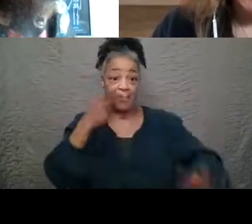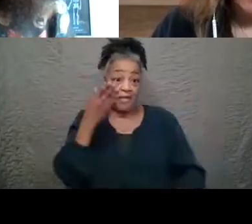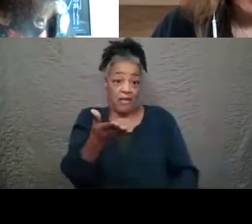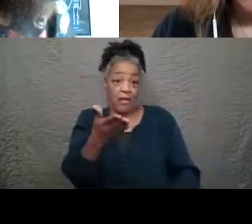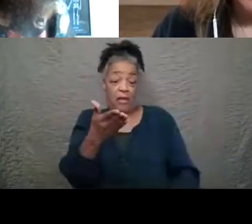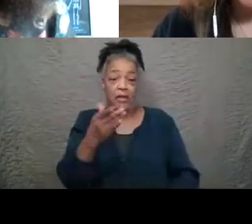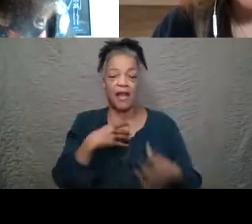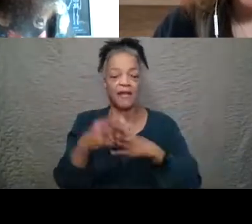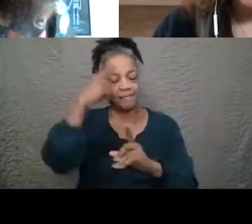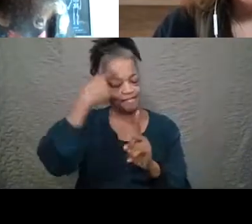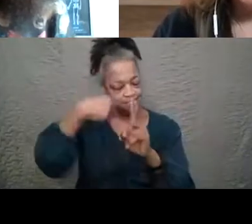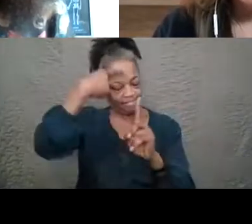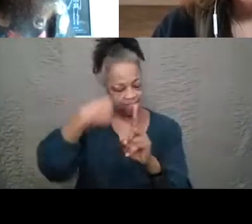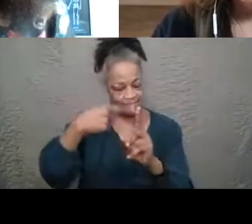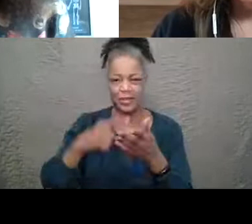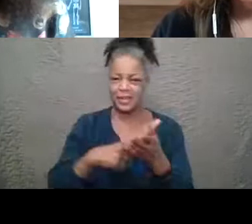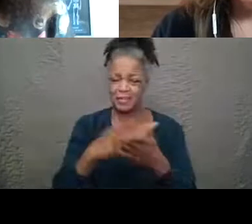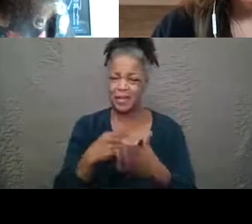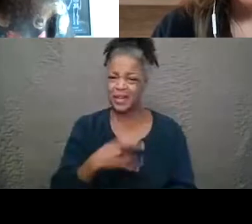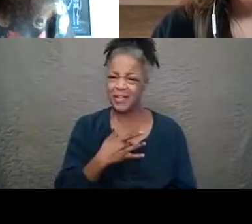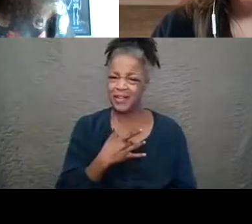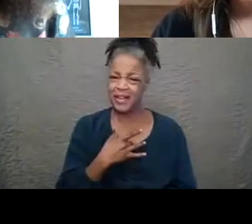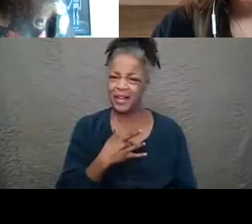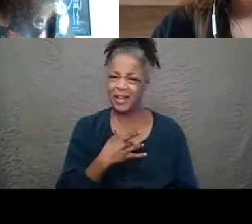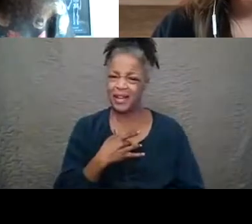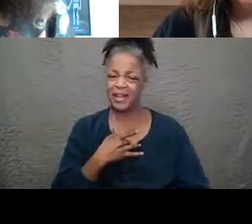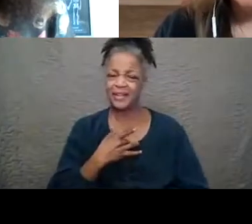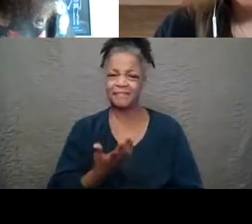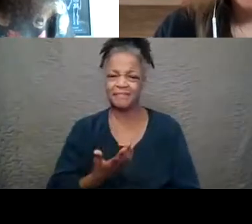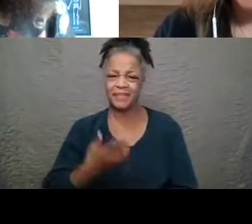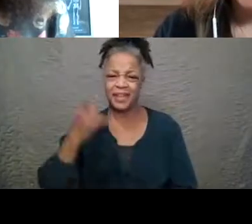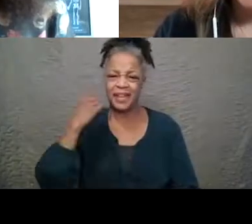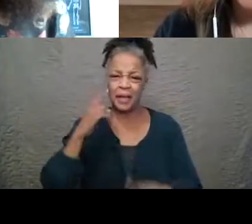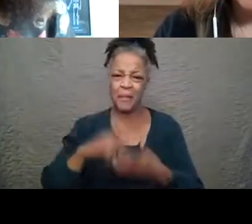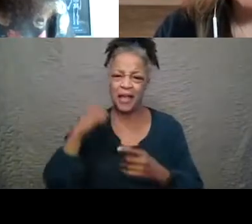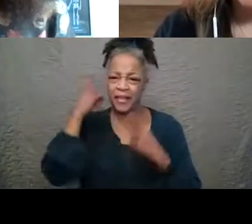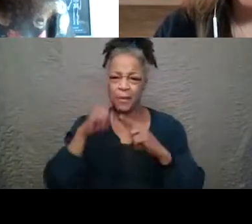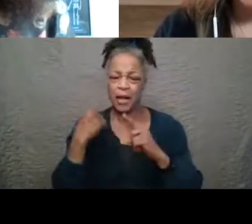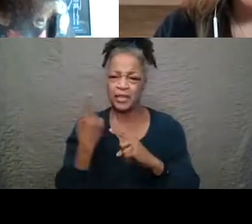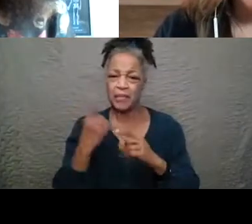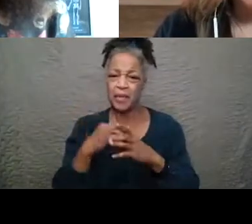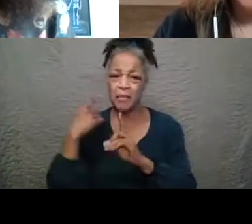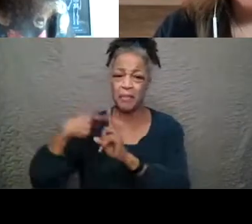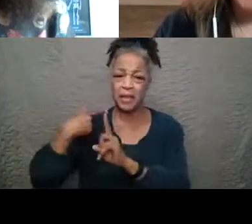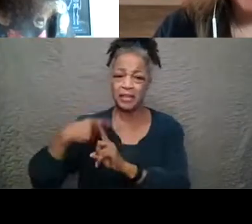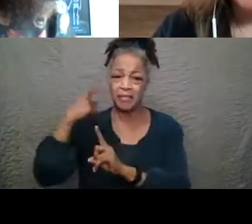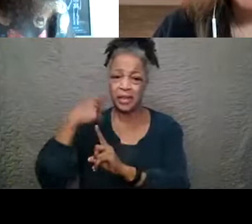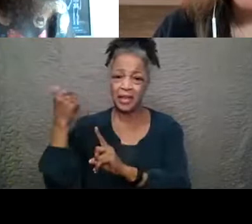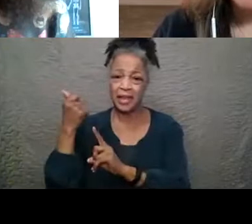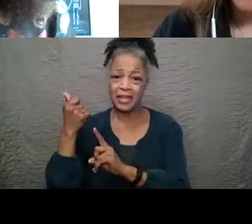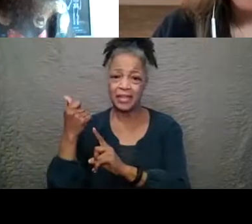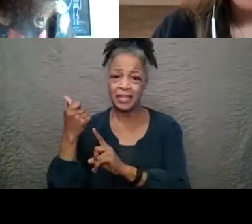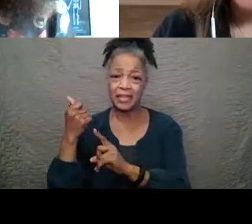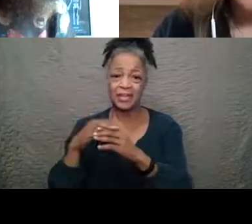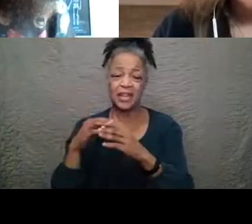so sometimes I'm like, wow, am I thinking of something as being positive just because like the bar is